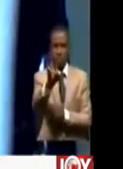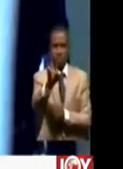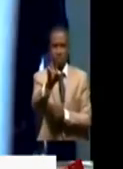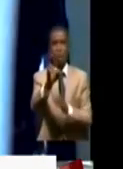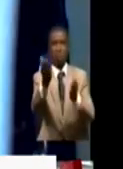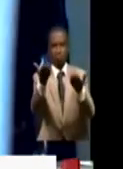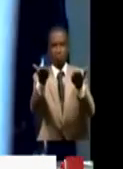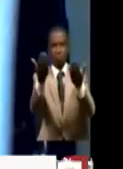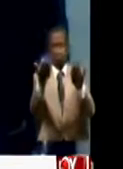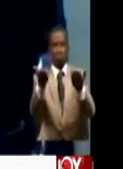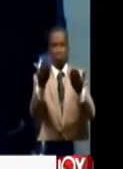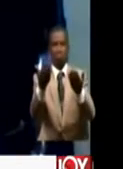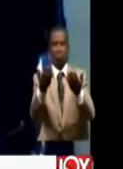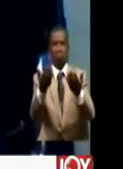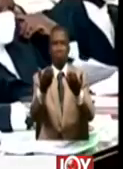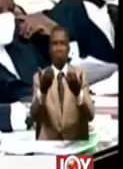Yes.